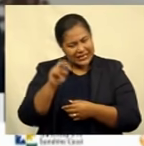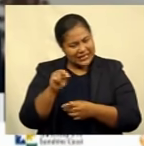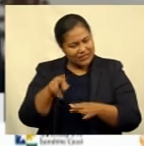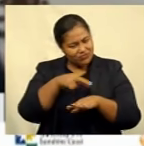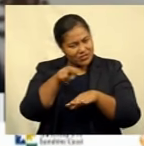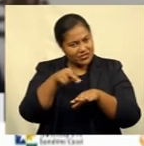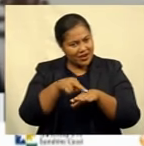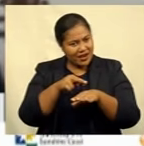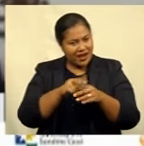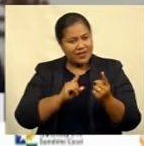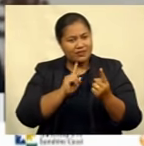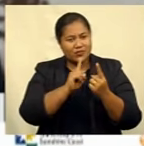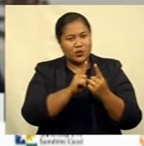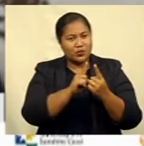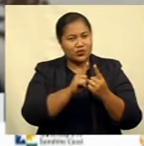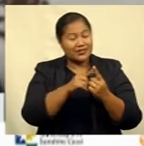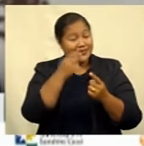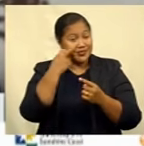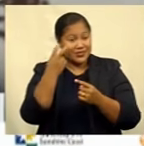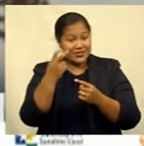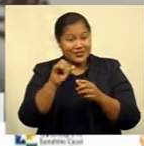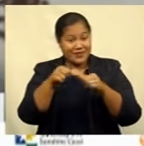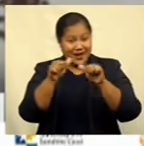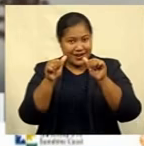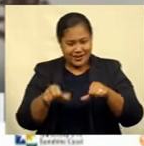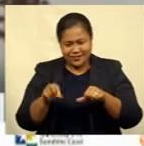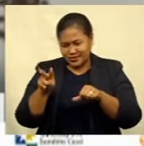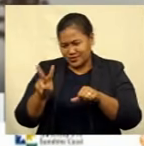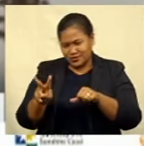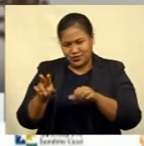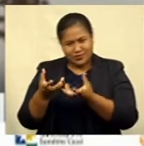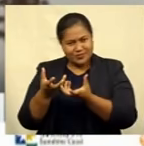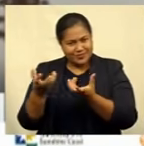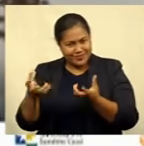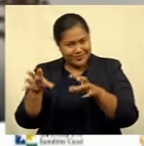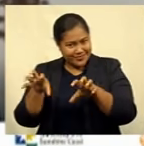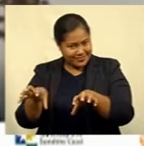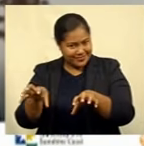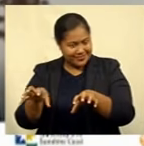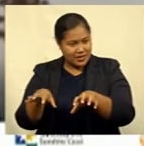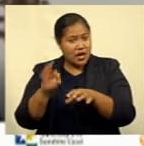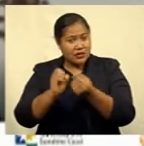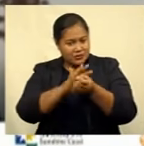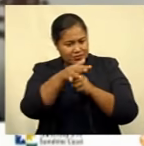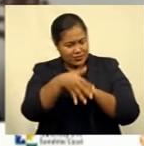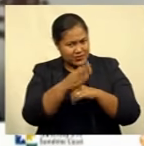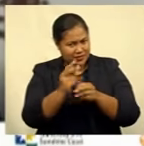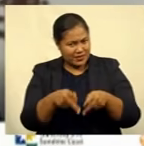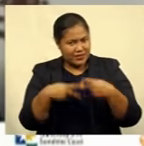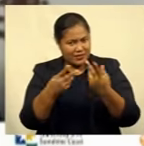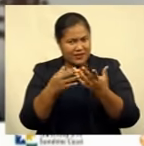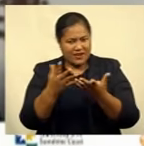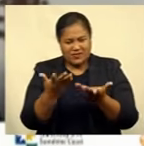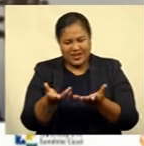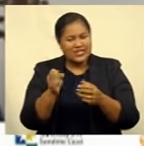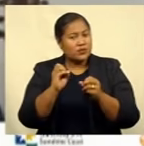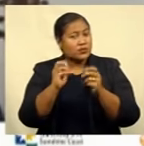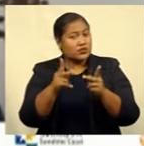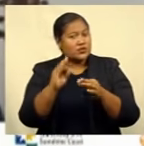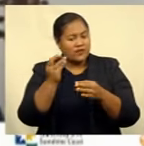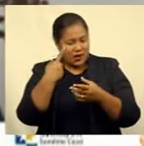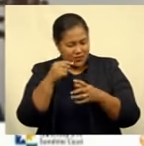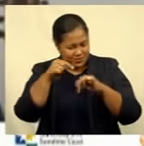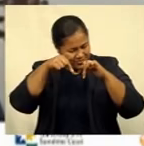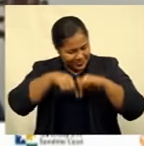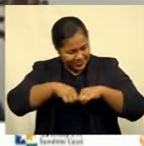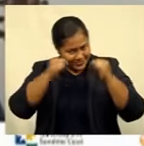as tourism and agriculture are two critical sectors for all of us. The pandemic has definitely provided us an opportunity to look within